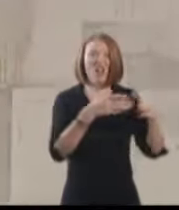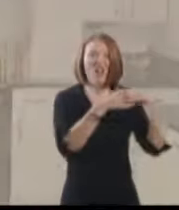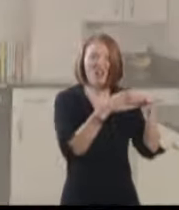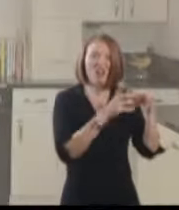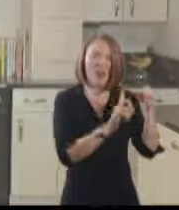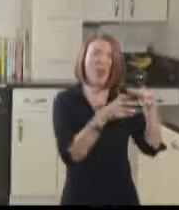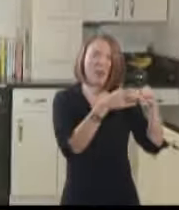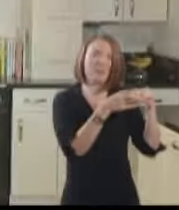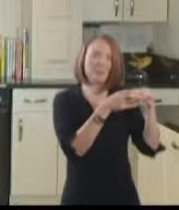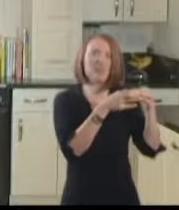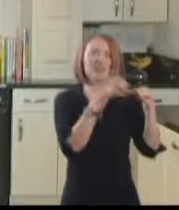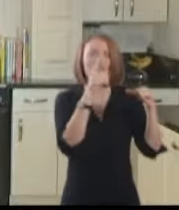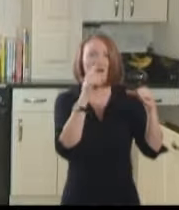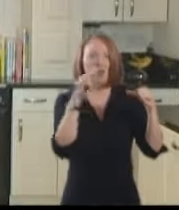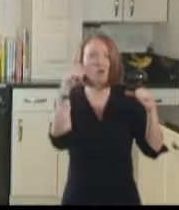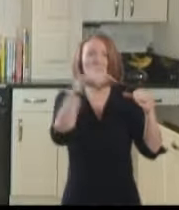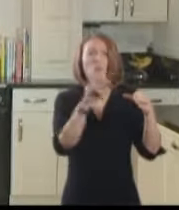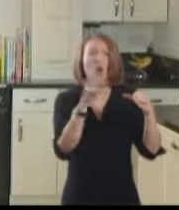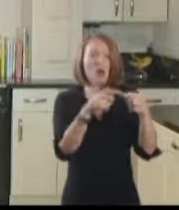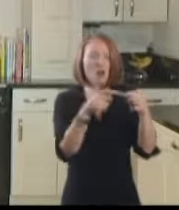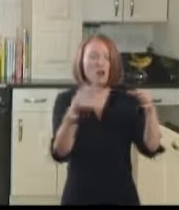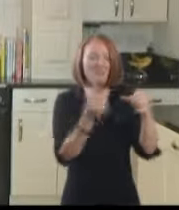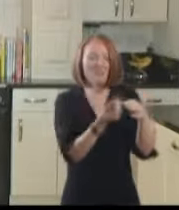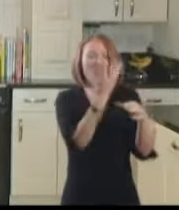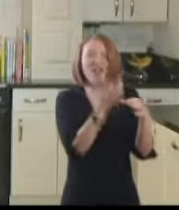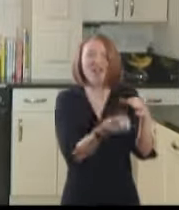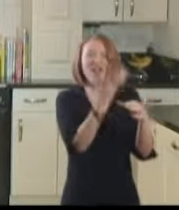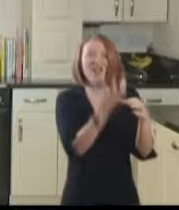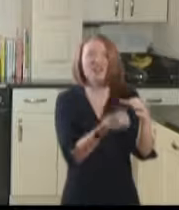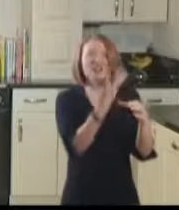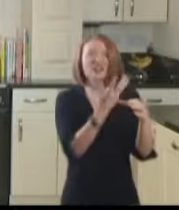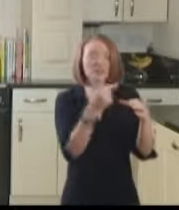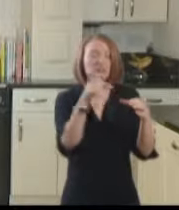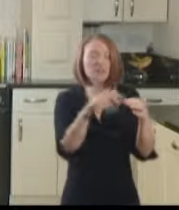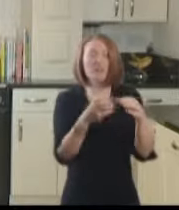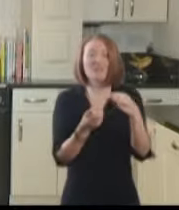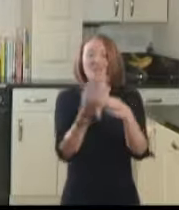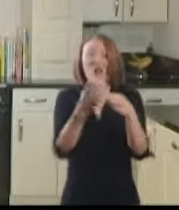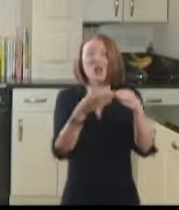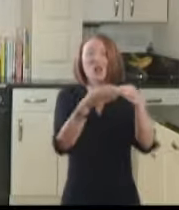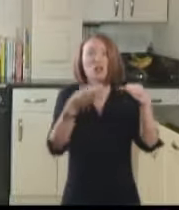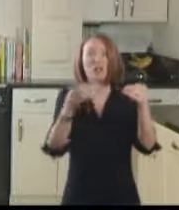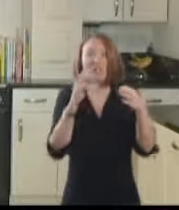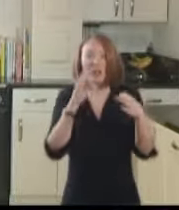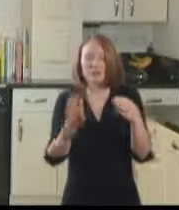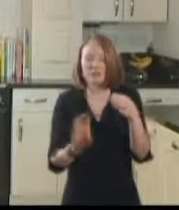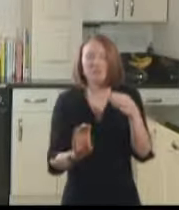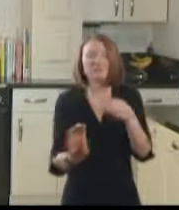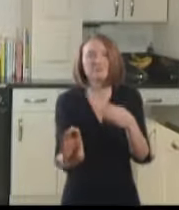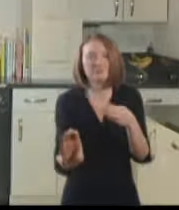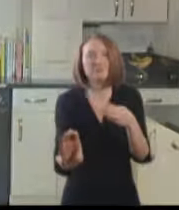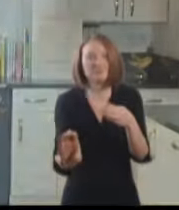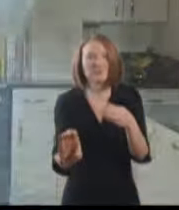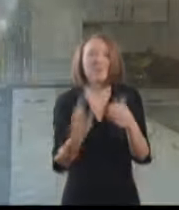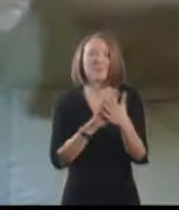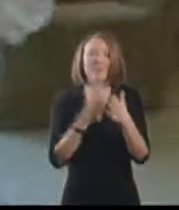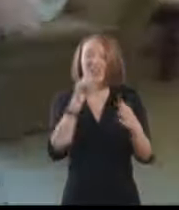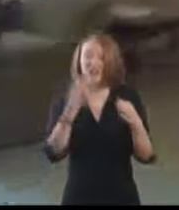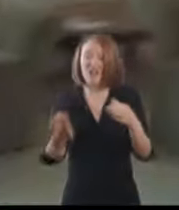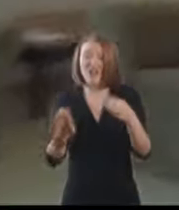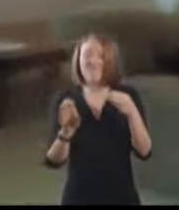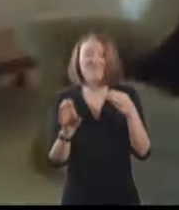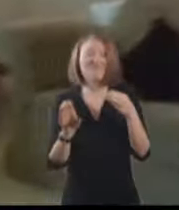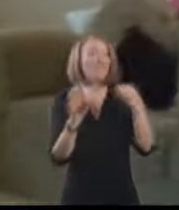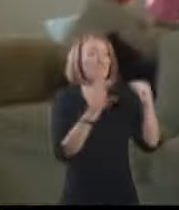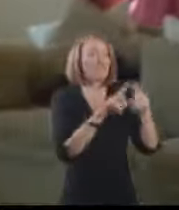The next product we will look at is the flashing strobe. The strobe can be plugged into any main socket within your home, so you can carry it around the house with you